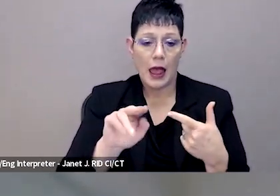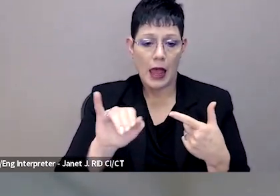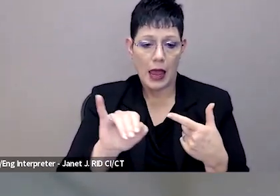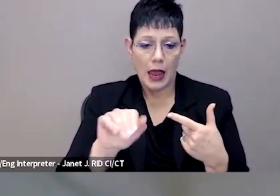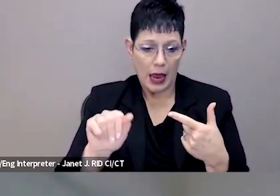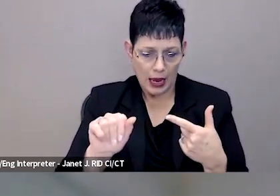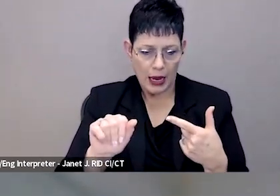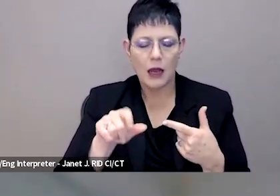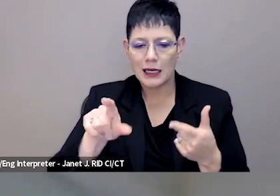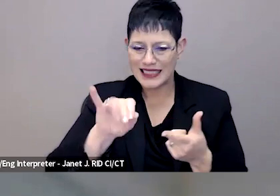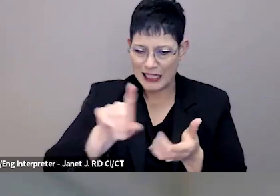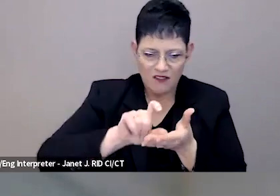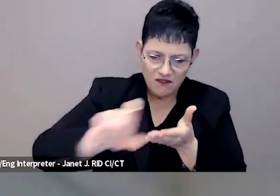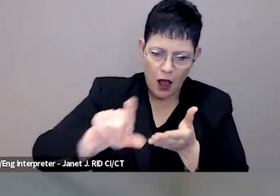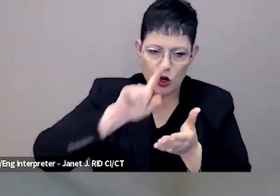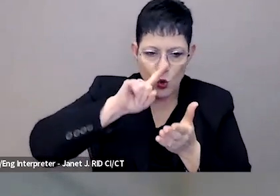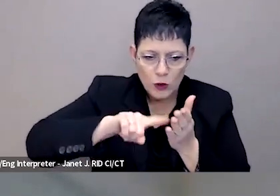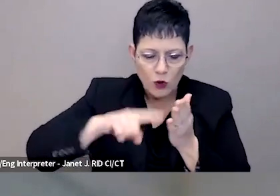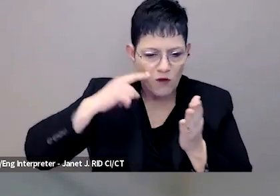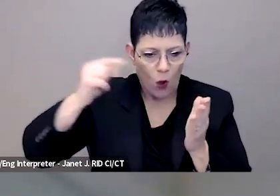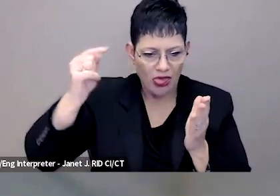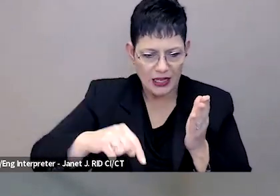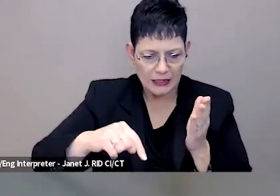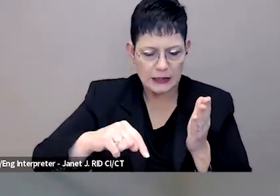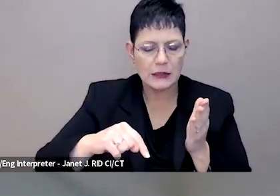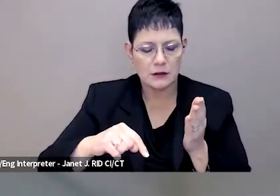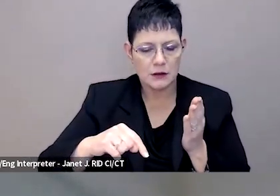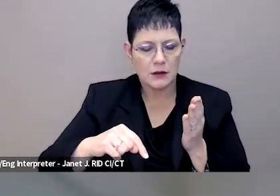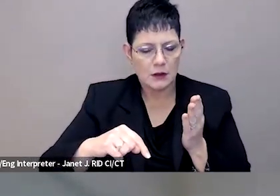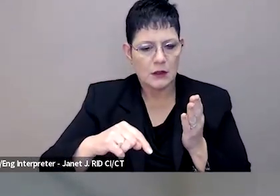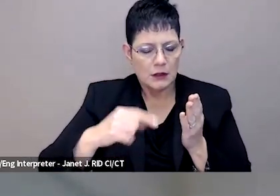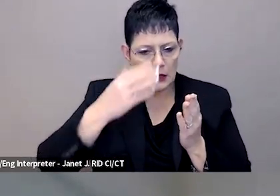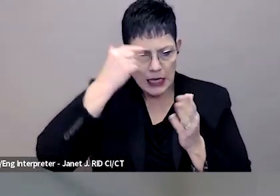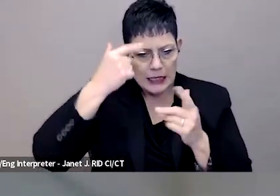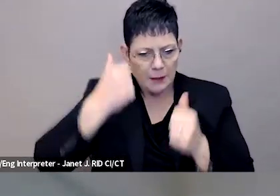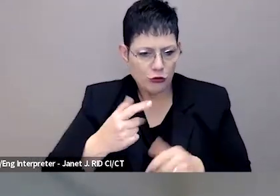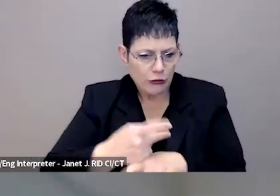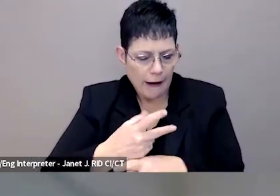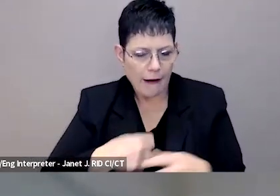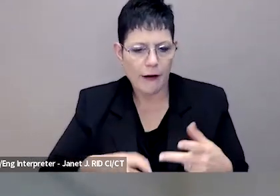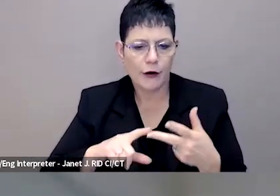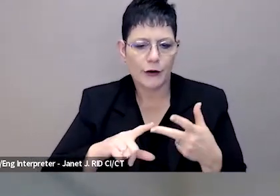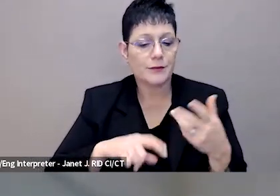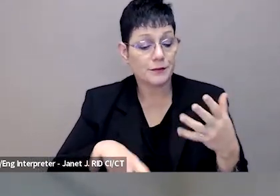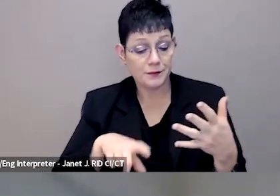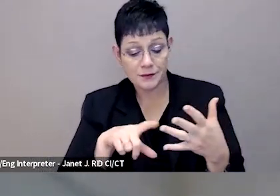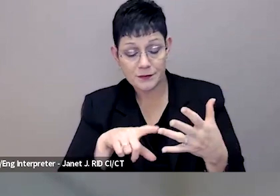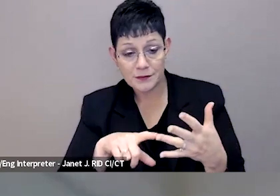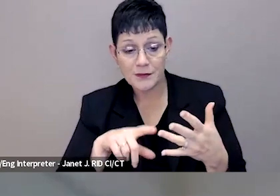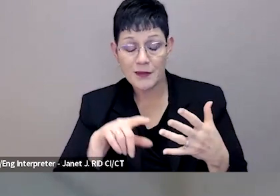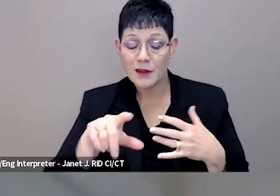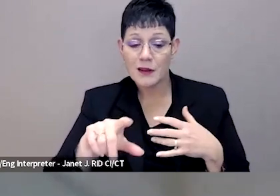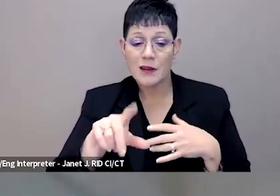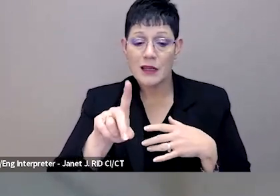funded research on this workforce in dementia care specifically. The Employment and Training Administration of